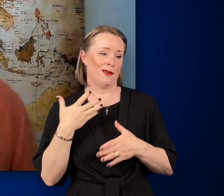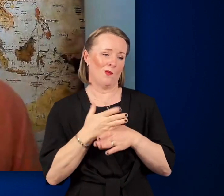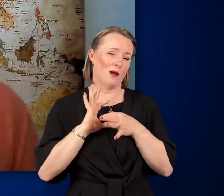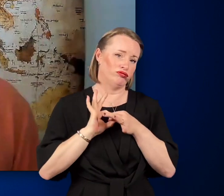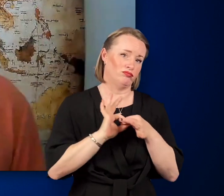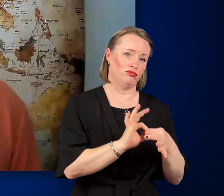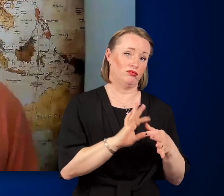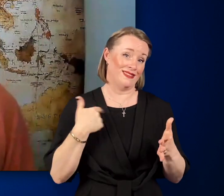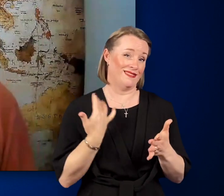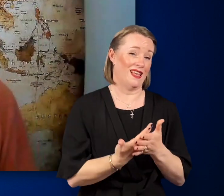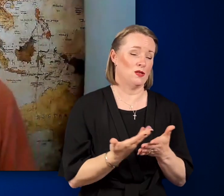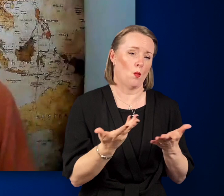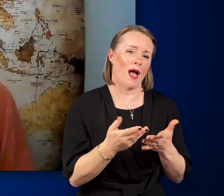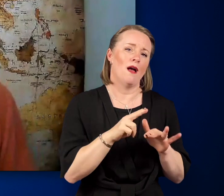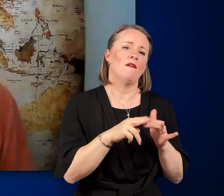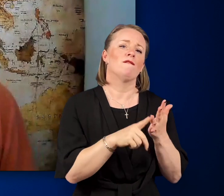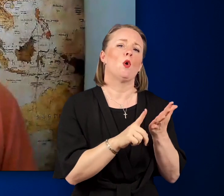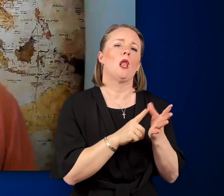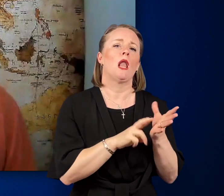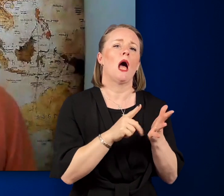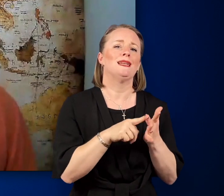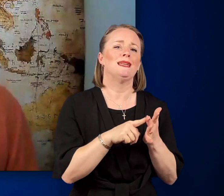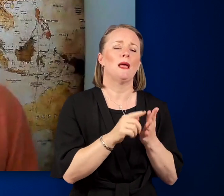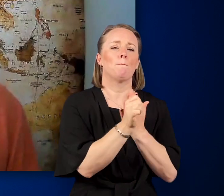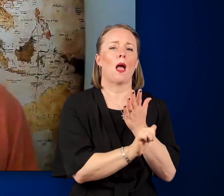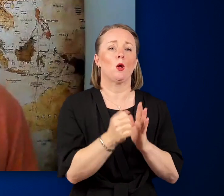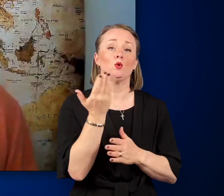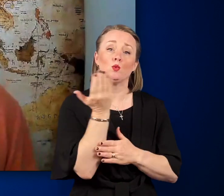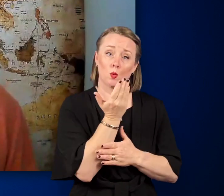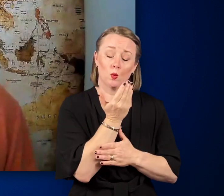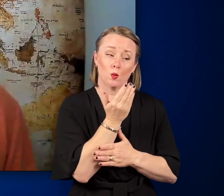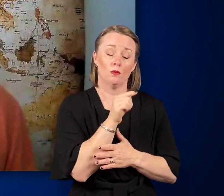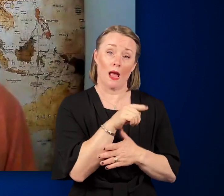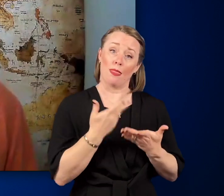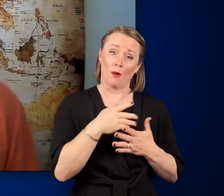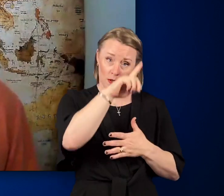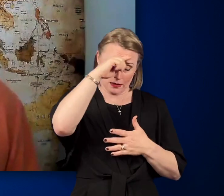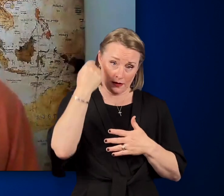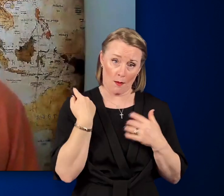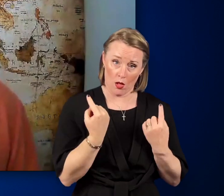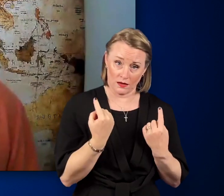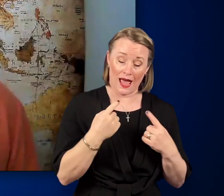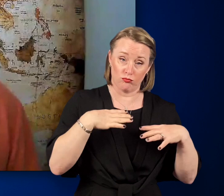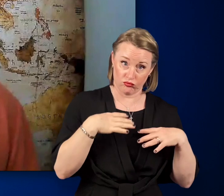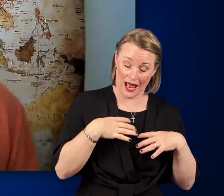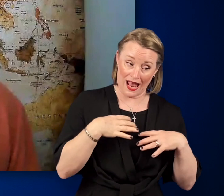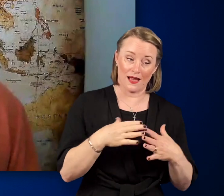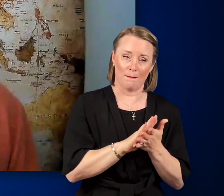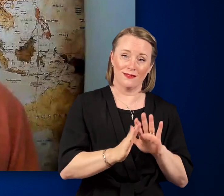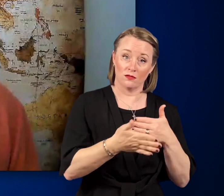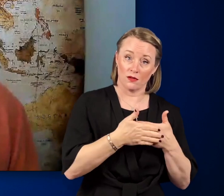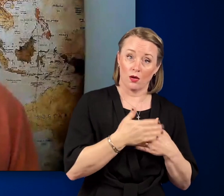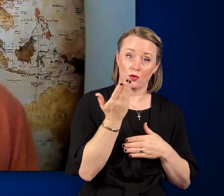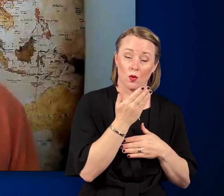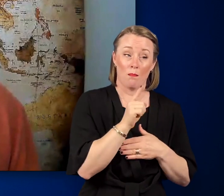at the Fulani Bible School. And now the school is closed and for their summer break. There's a number within the school